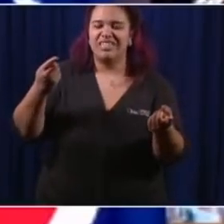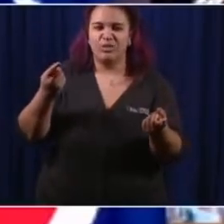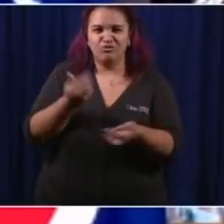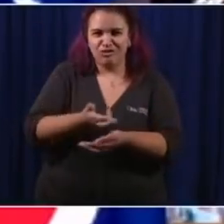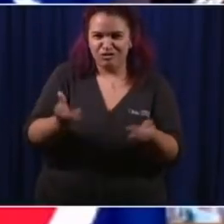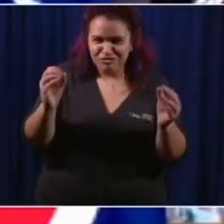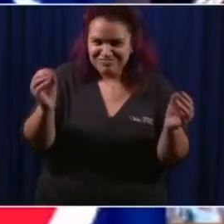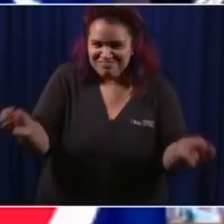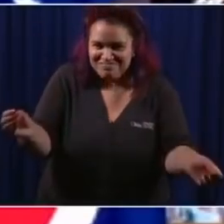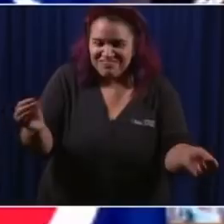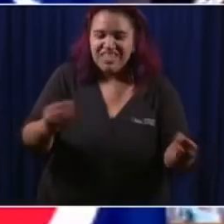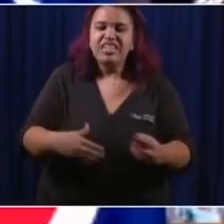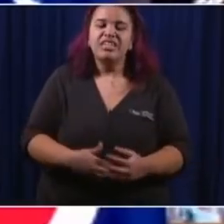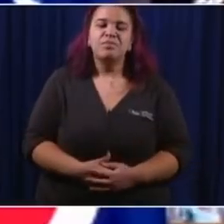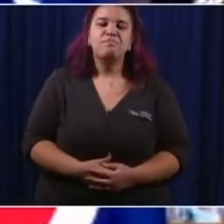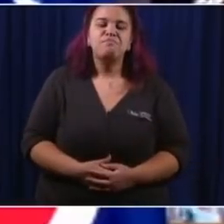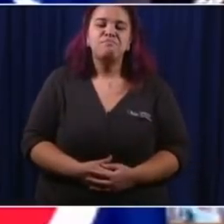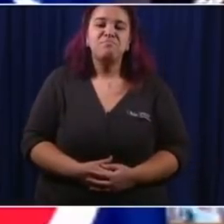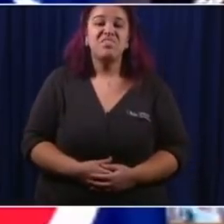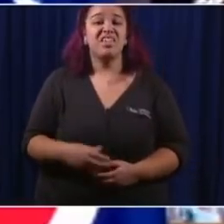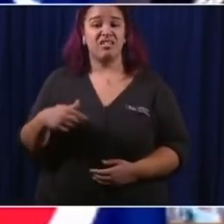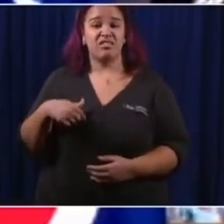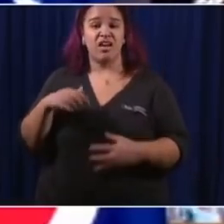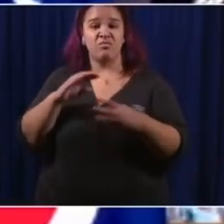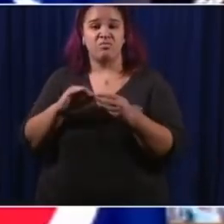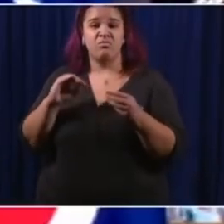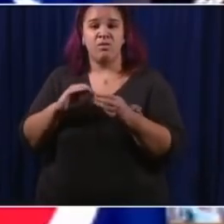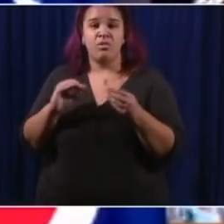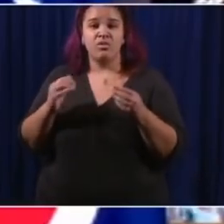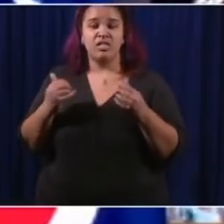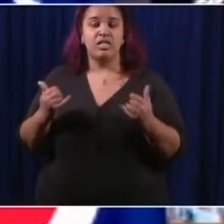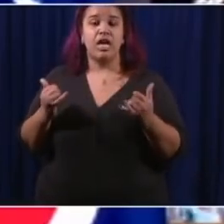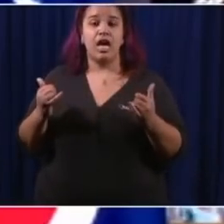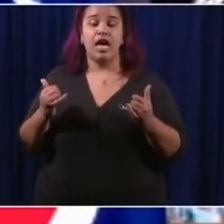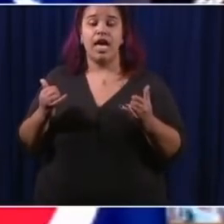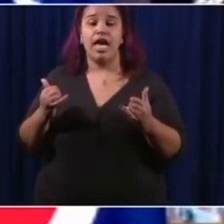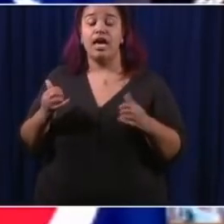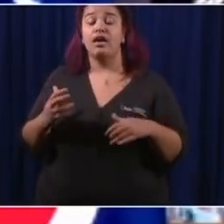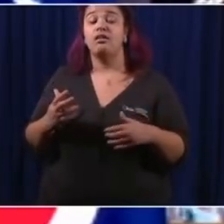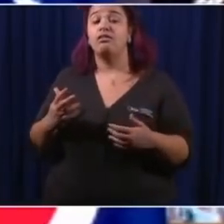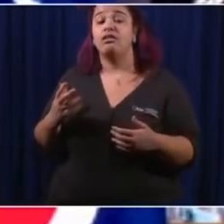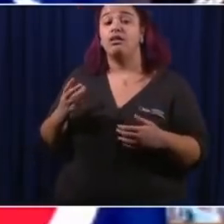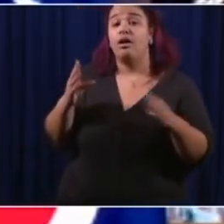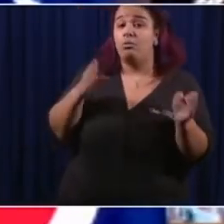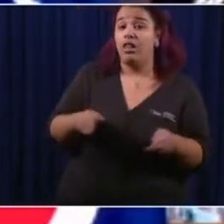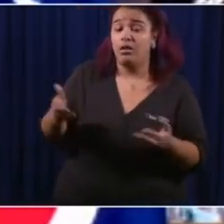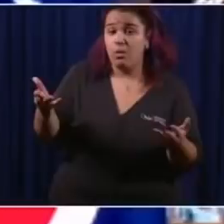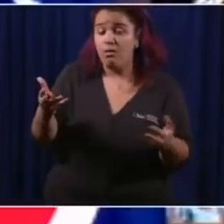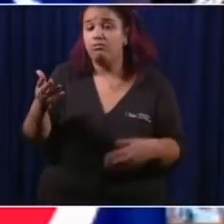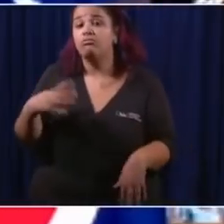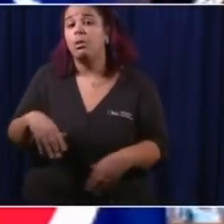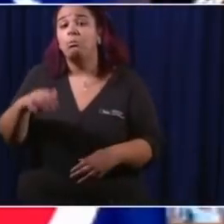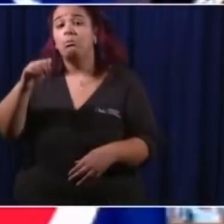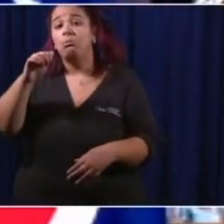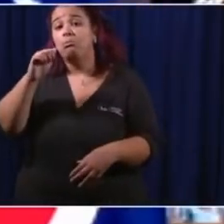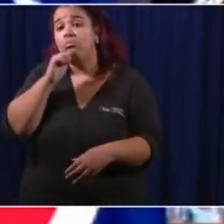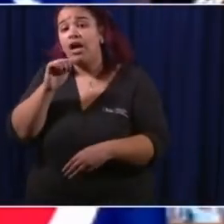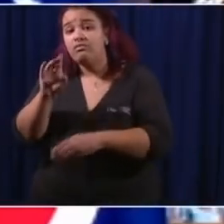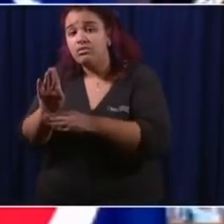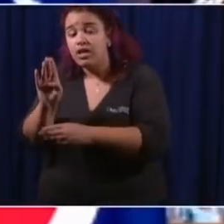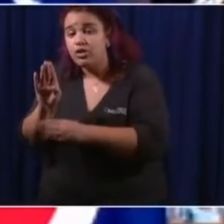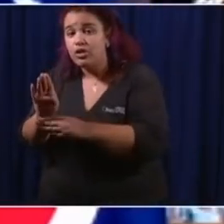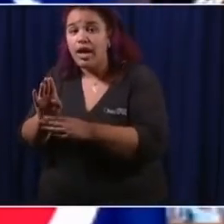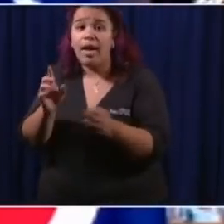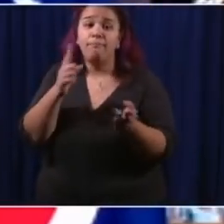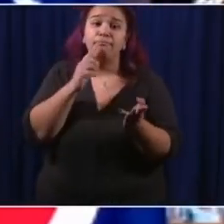were talking about today is bringing the private sector and public resources together to